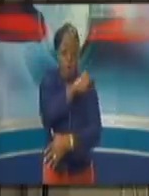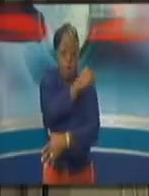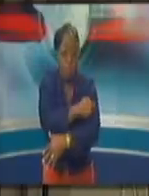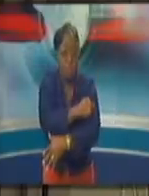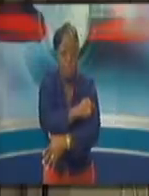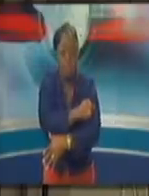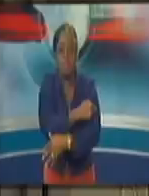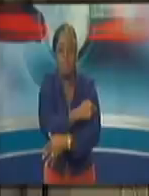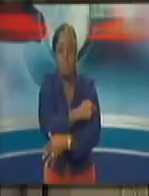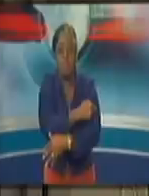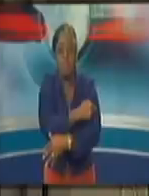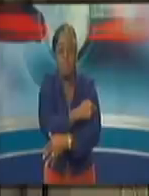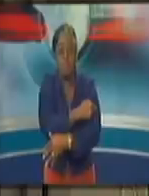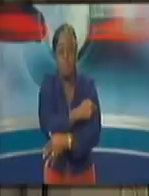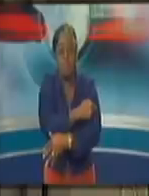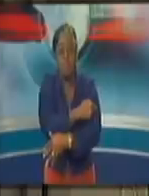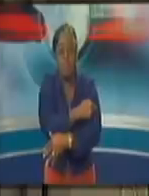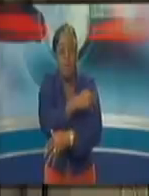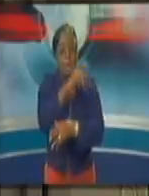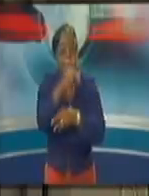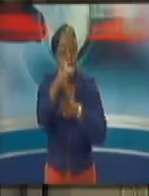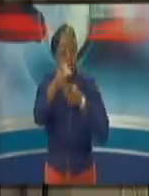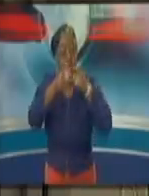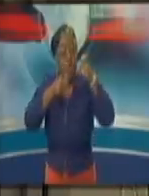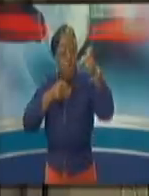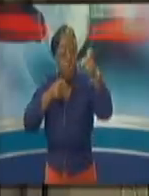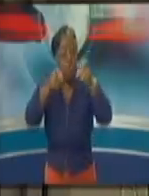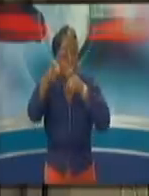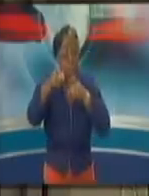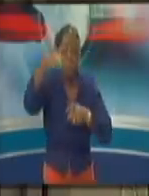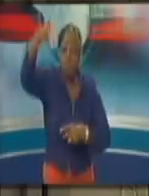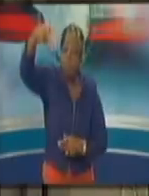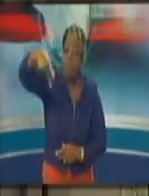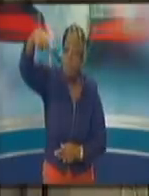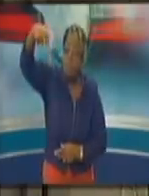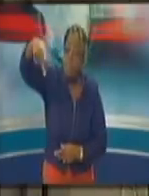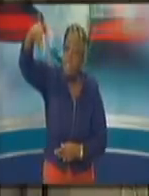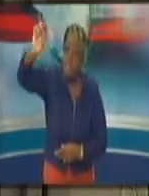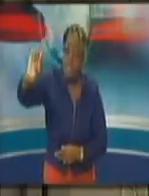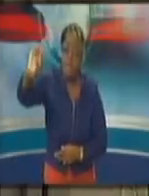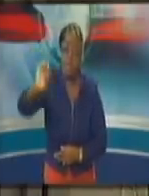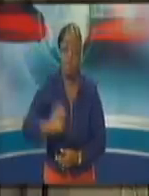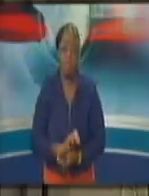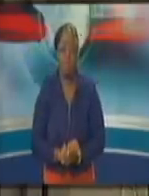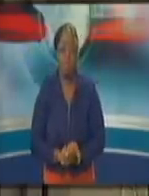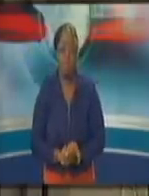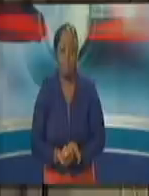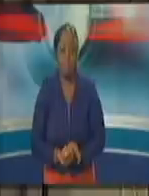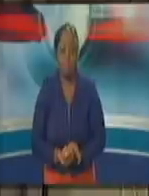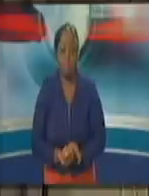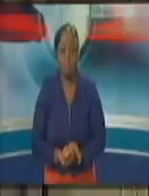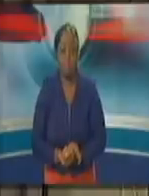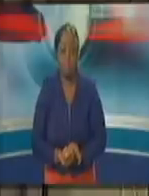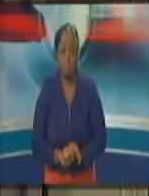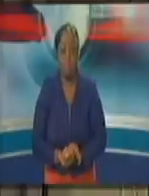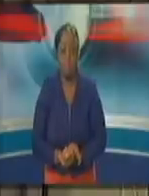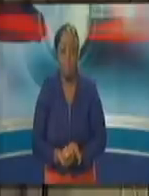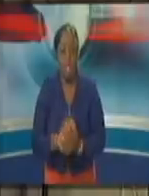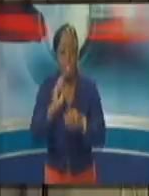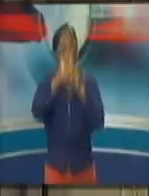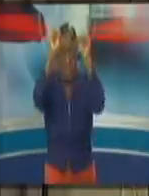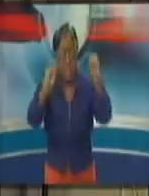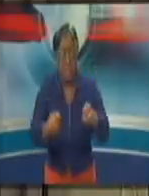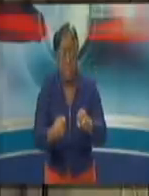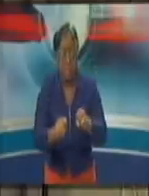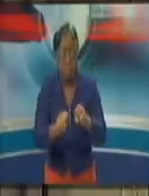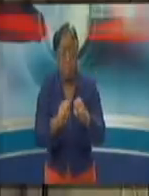direct management control of PPE. That system was put in place because